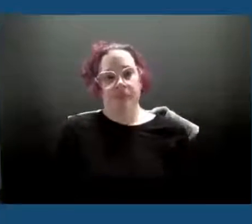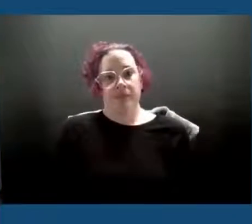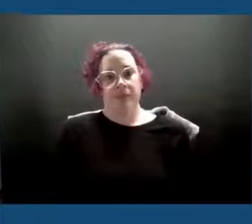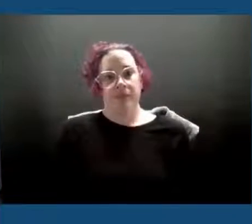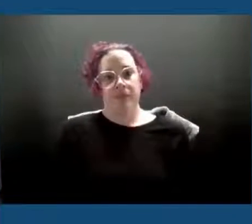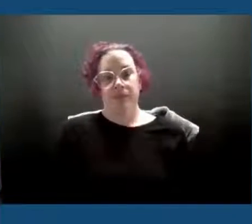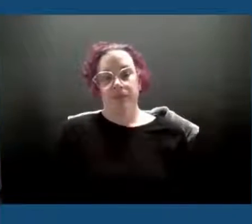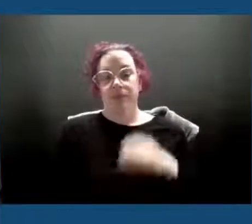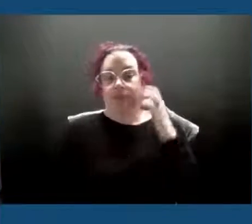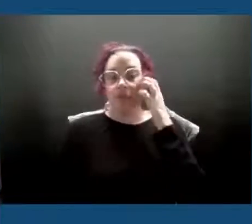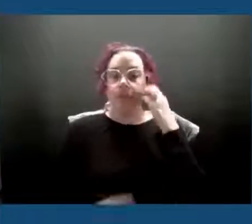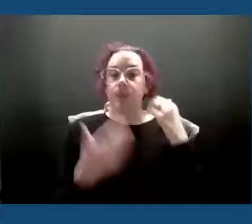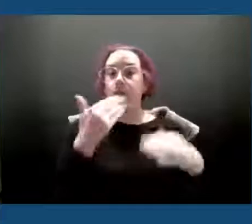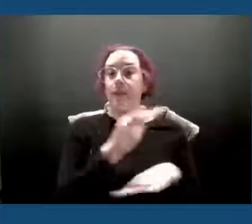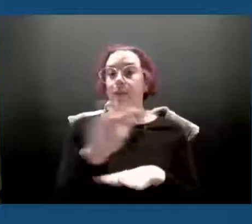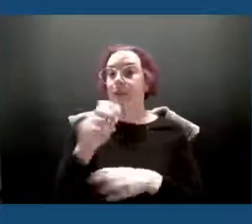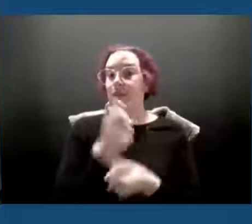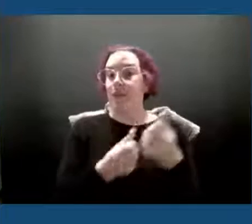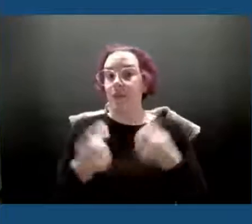Good afternoon, everyone.